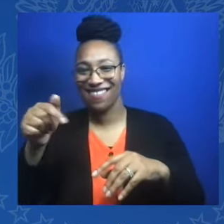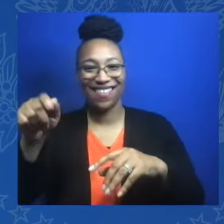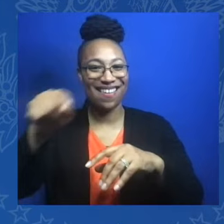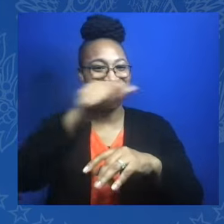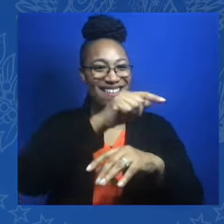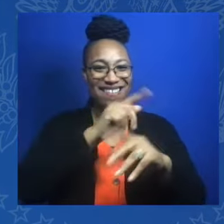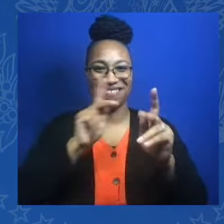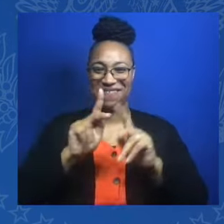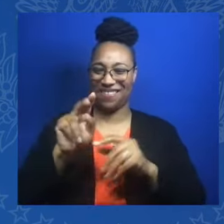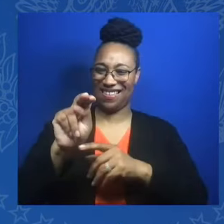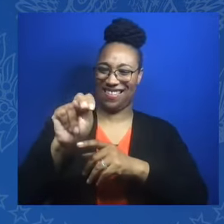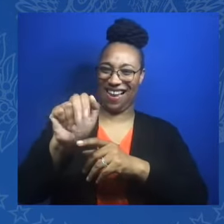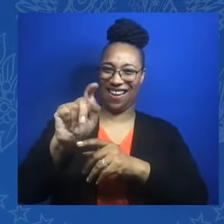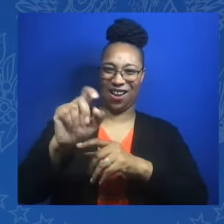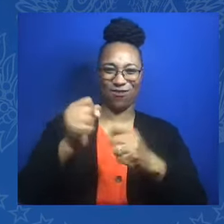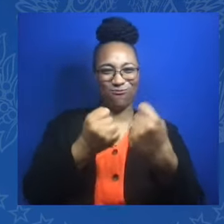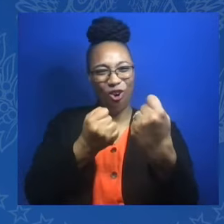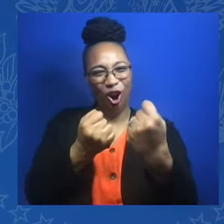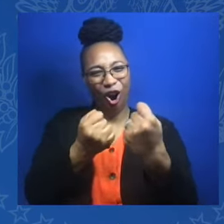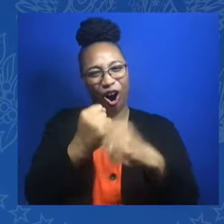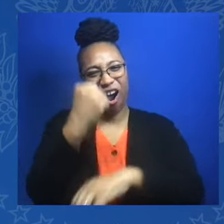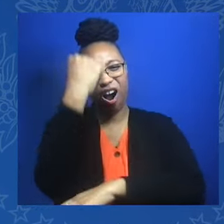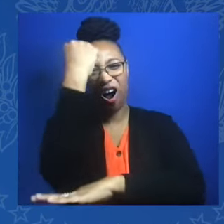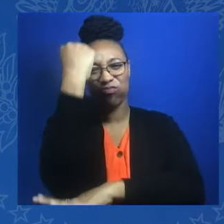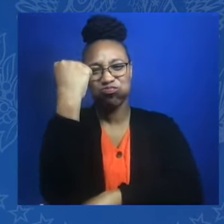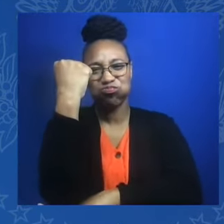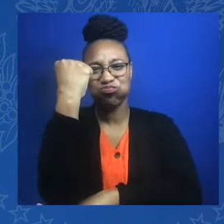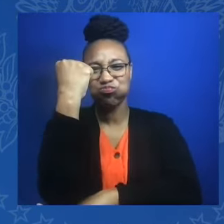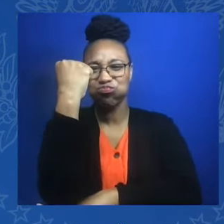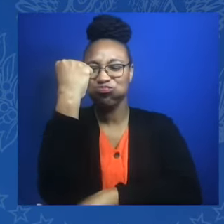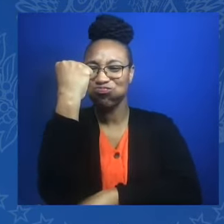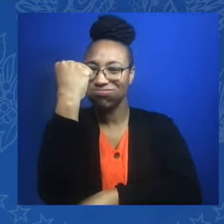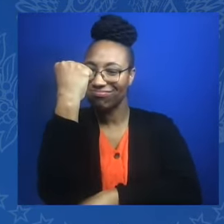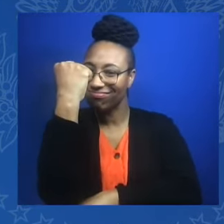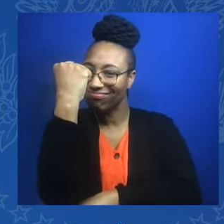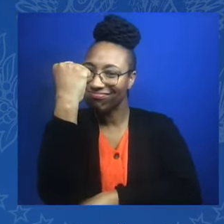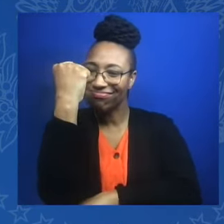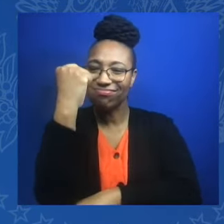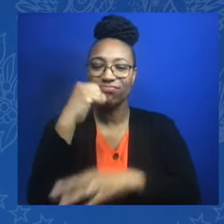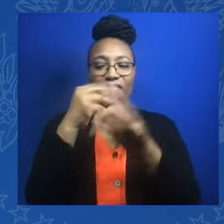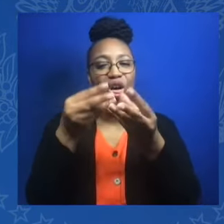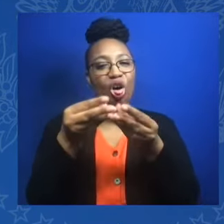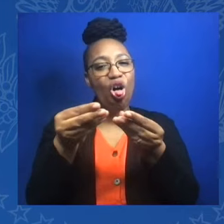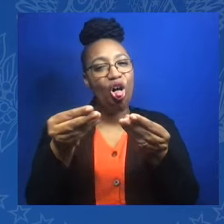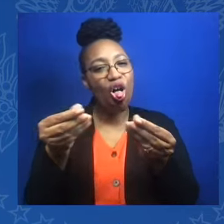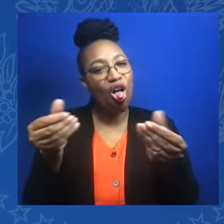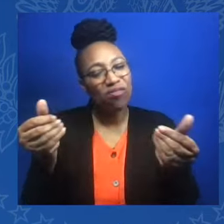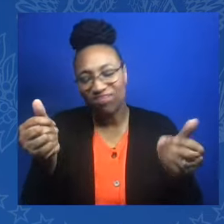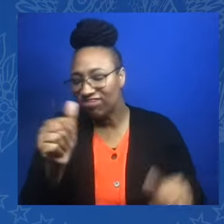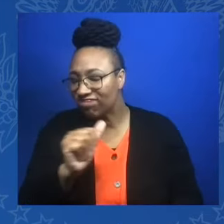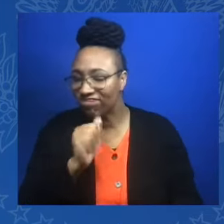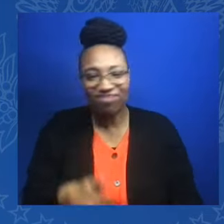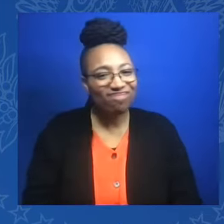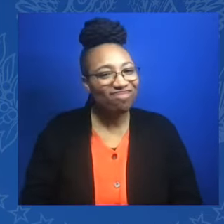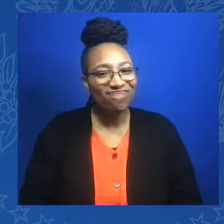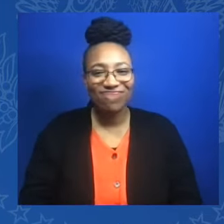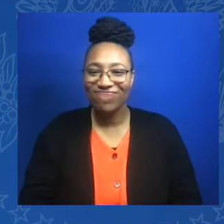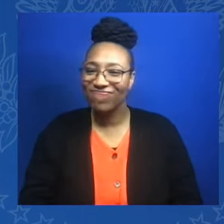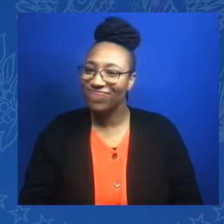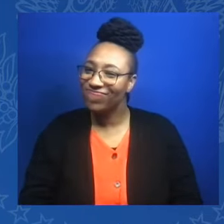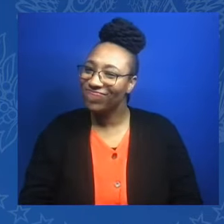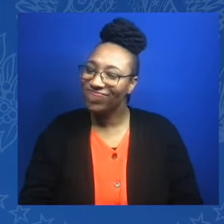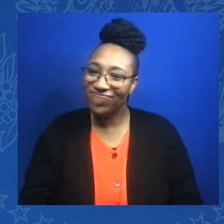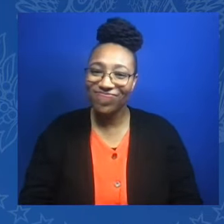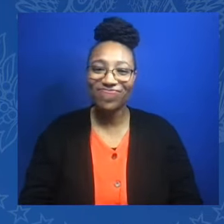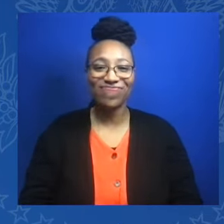our nations. Canada and the United States are not only partners in transatlantic security, we are Pacific nations as